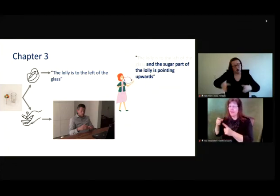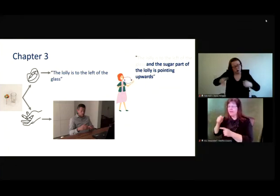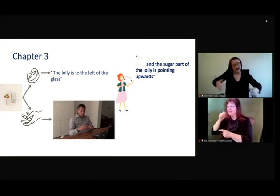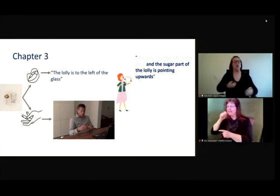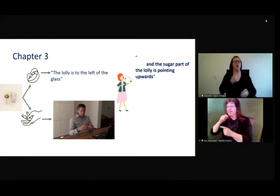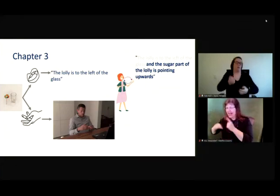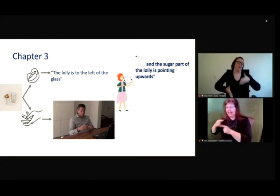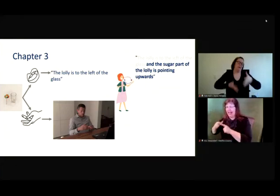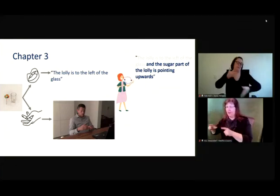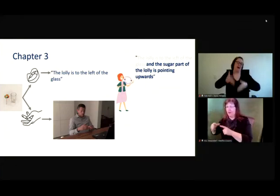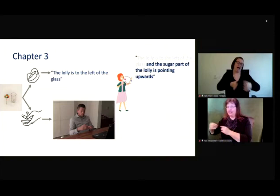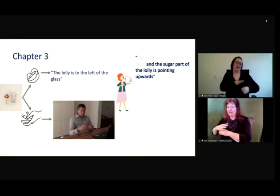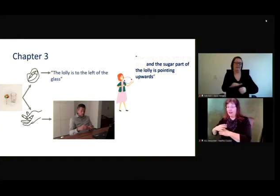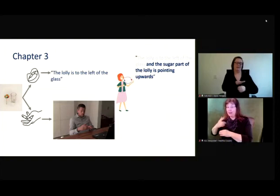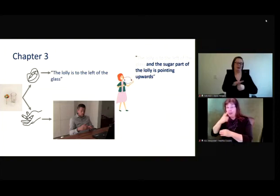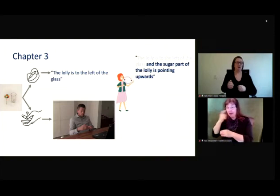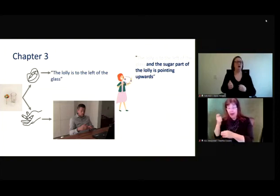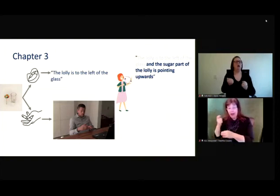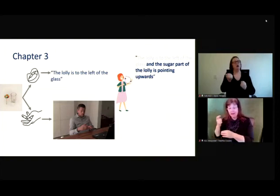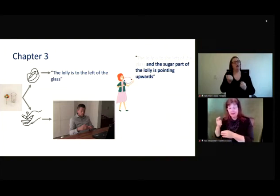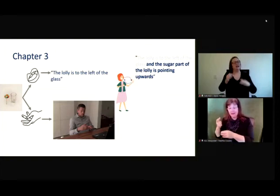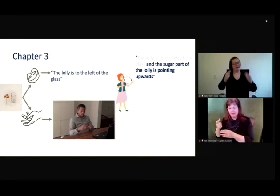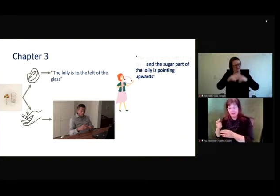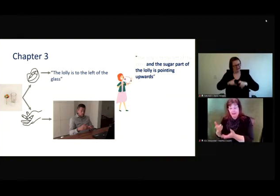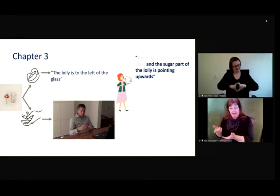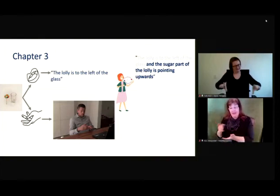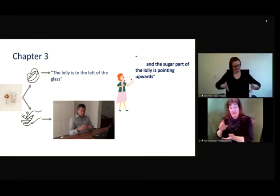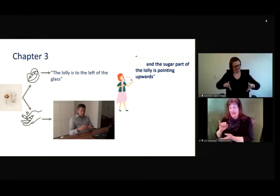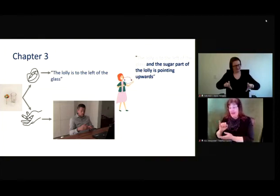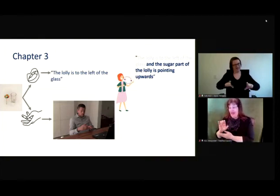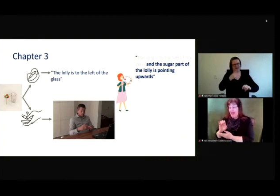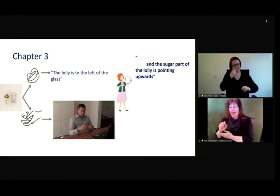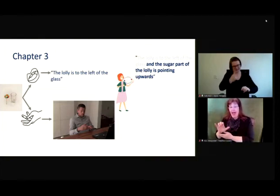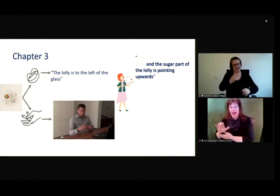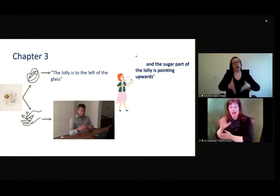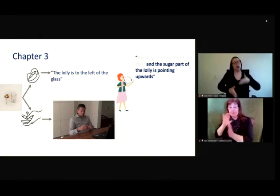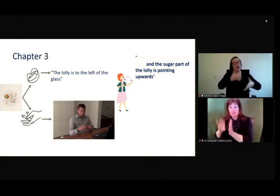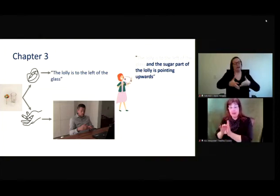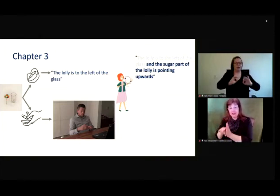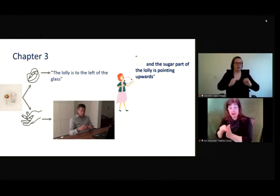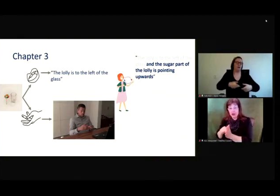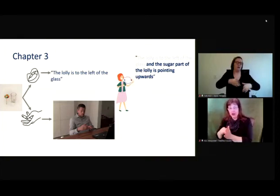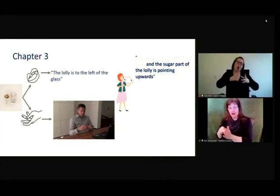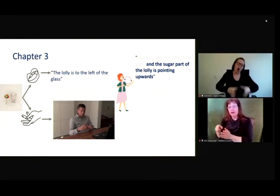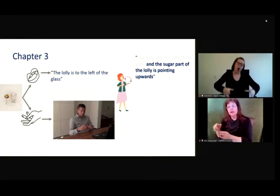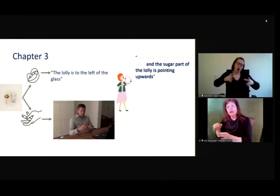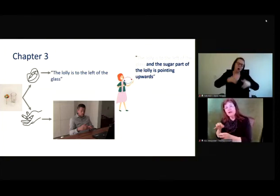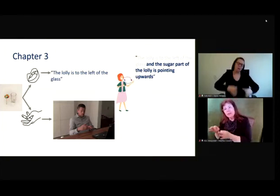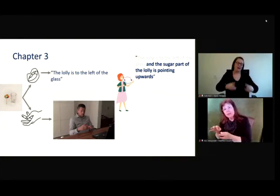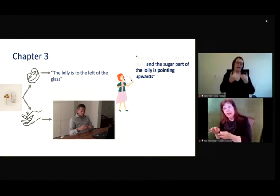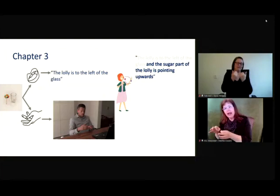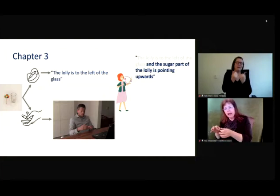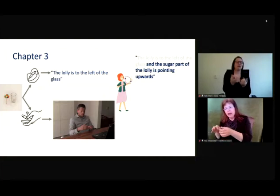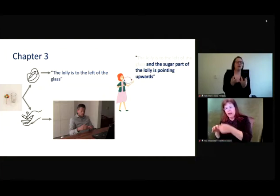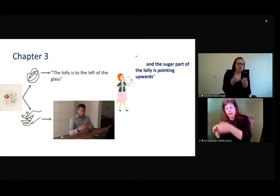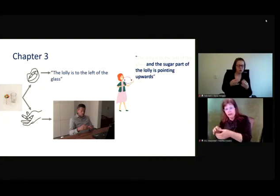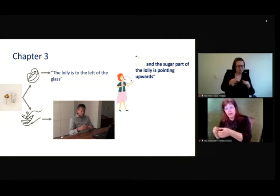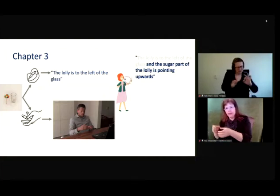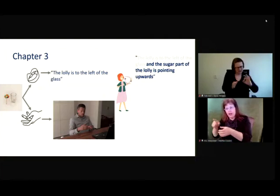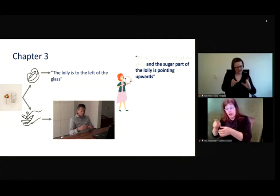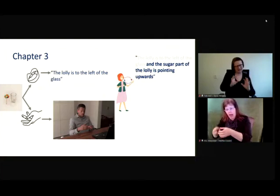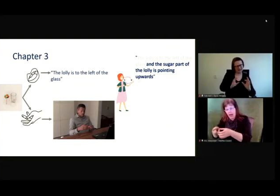bottom picture, iconic expressions in sign can contain elaborate information about how objects are placed and shaped, such as that the